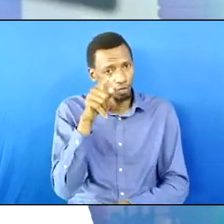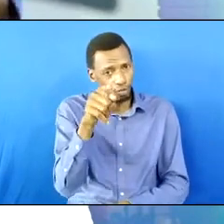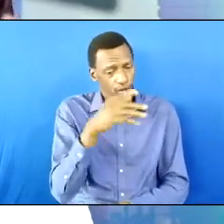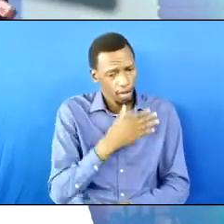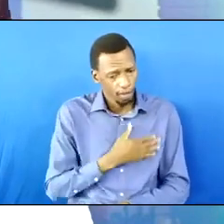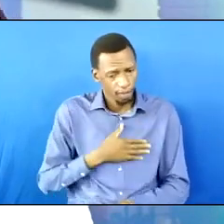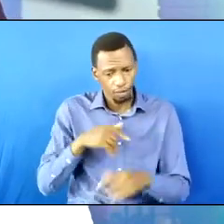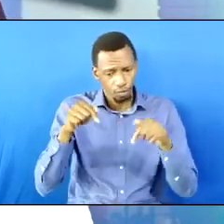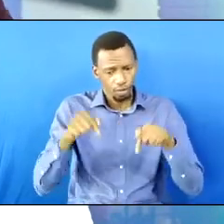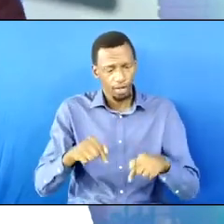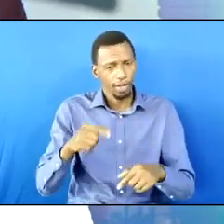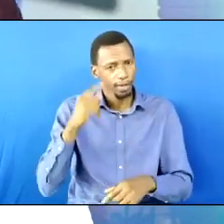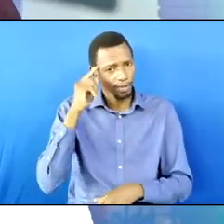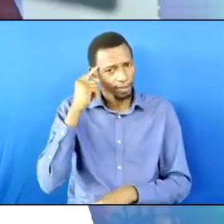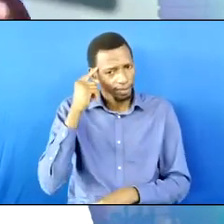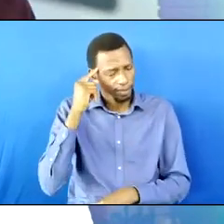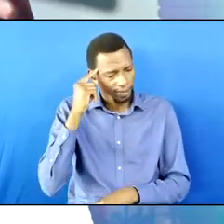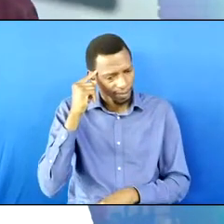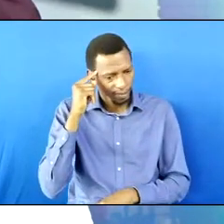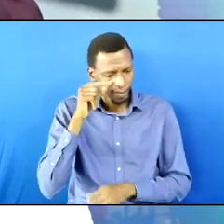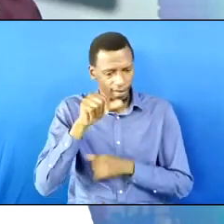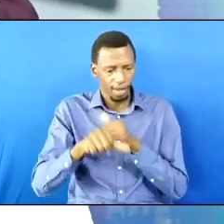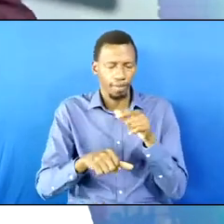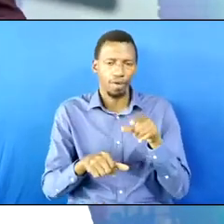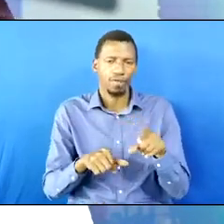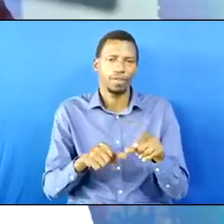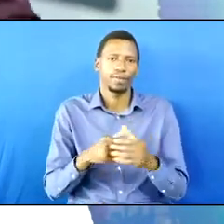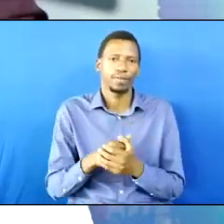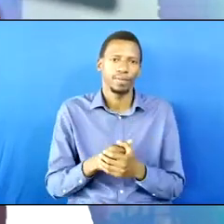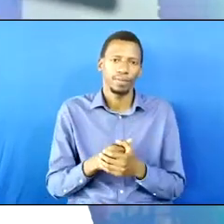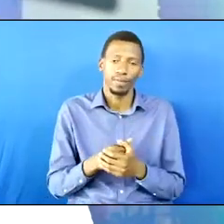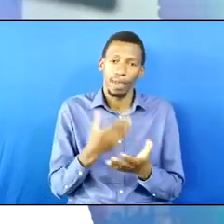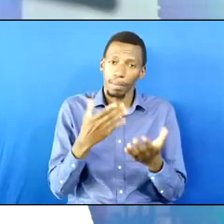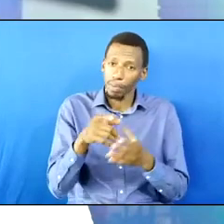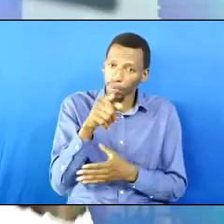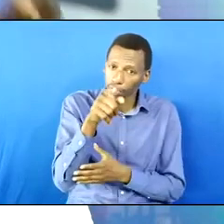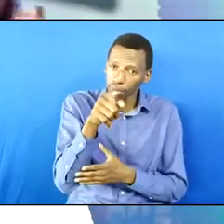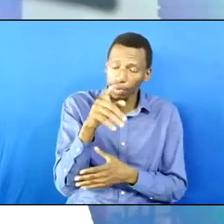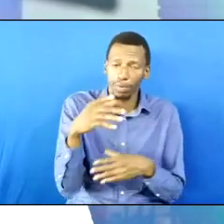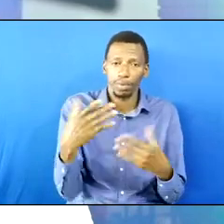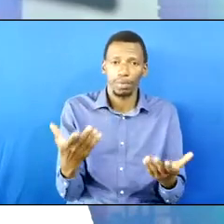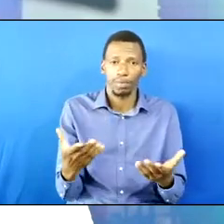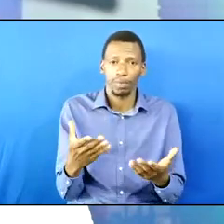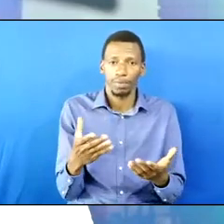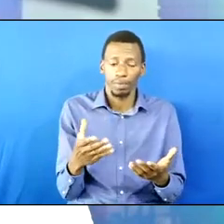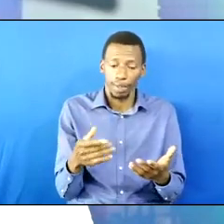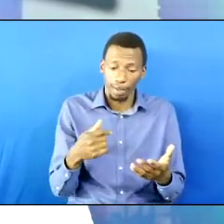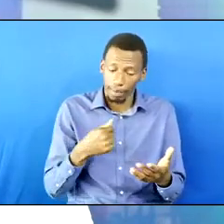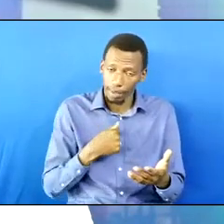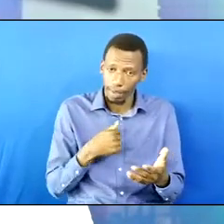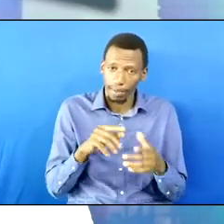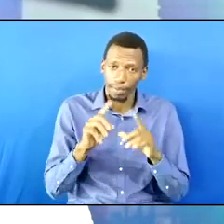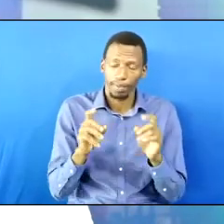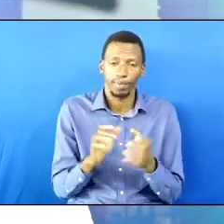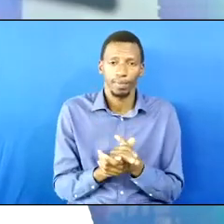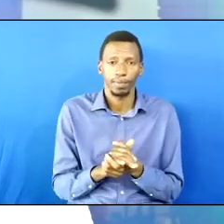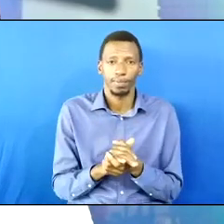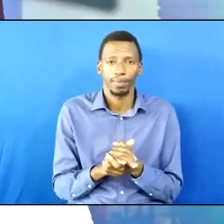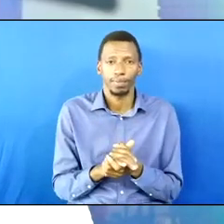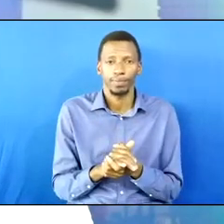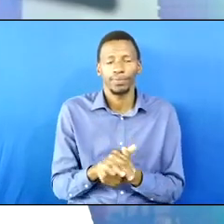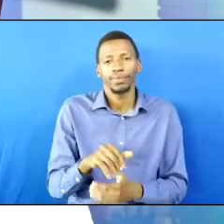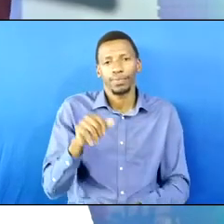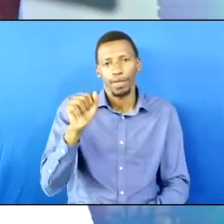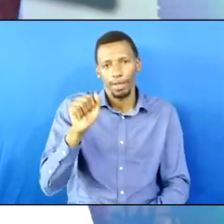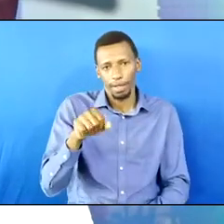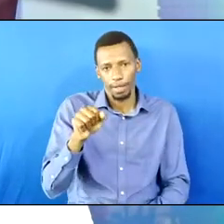today that we may think about this one. Can it be me? Is it me? Yes, we are going